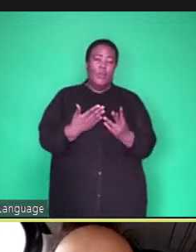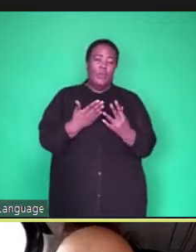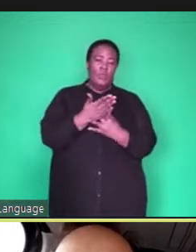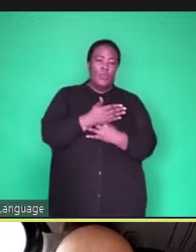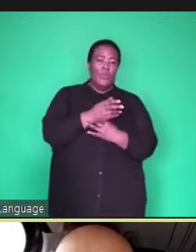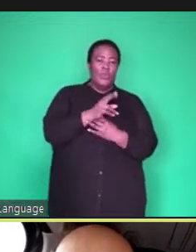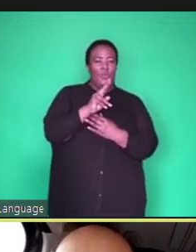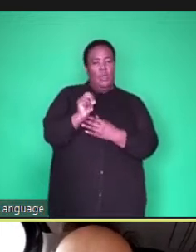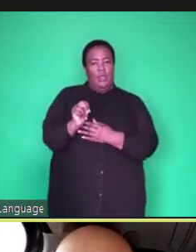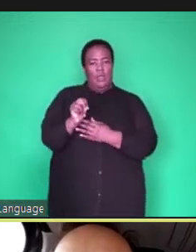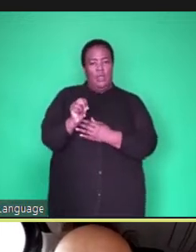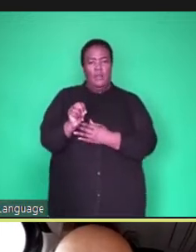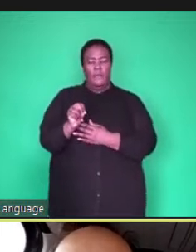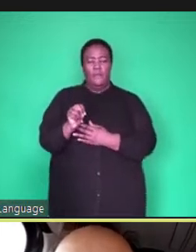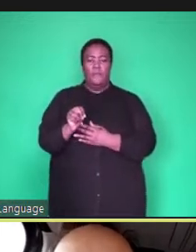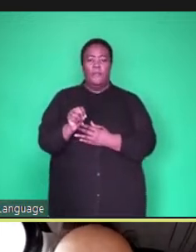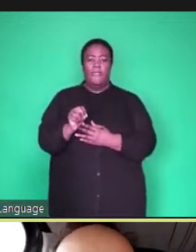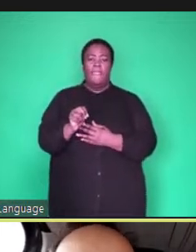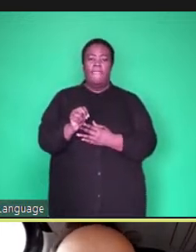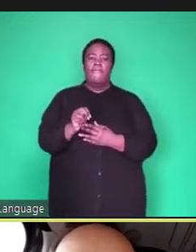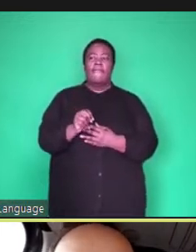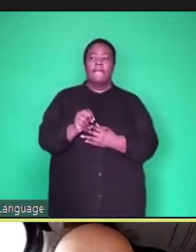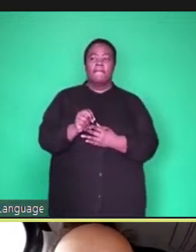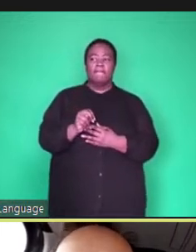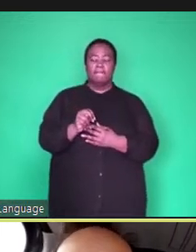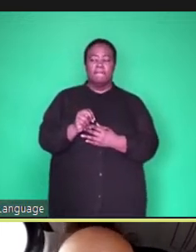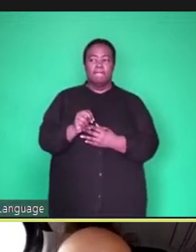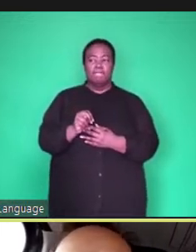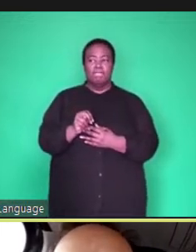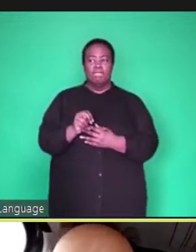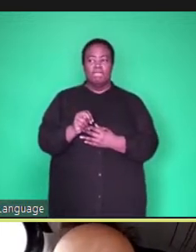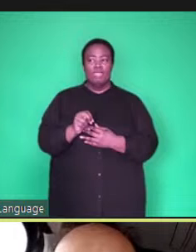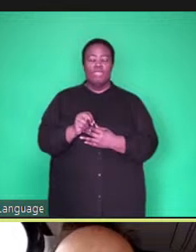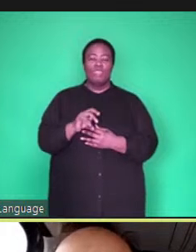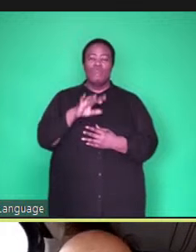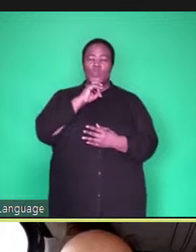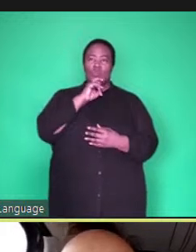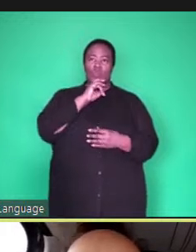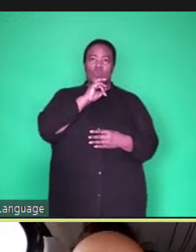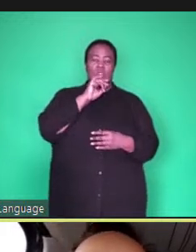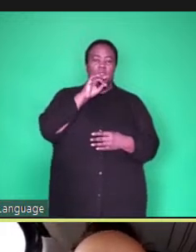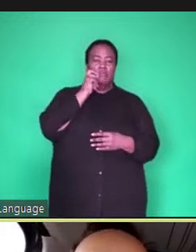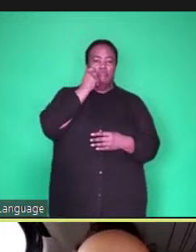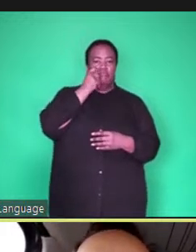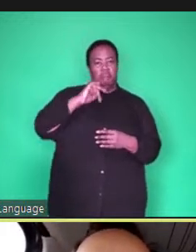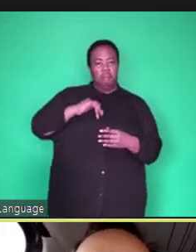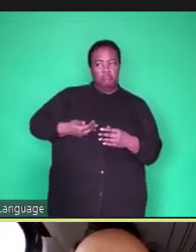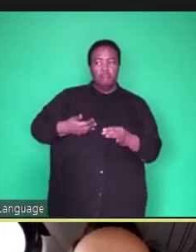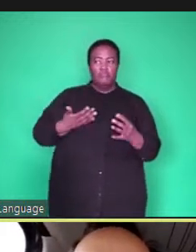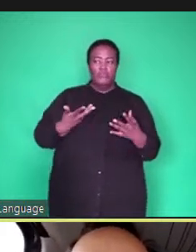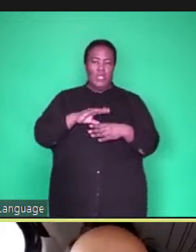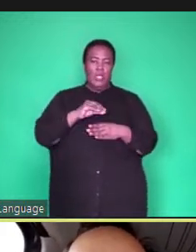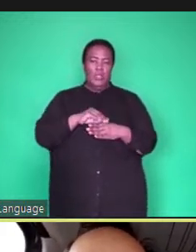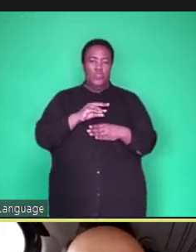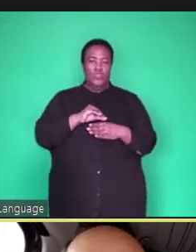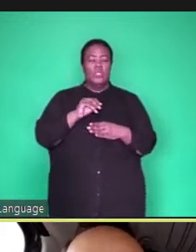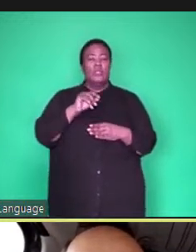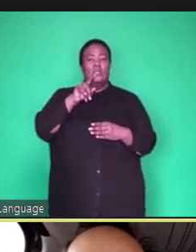UN. It's called Urban and Rural Populations by Sex and Age, URPAS. And it's available for the